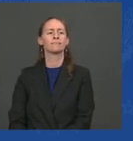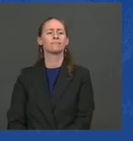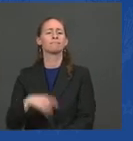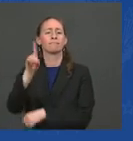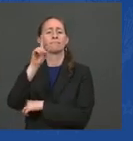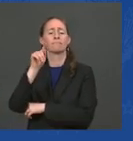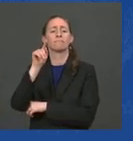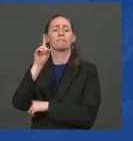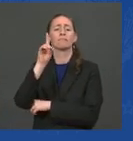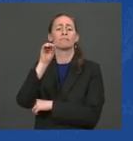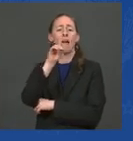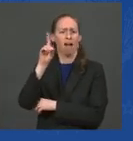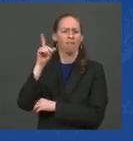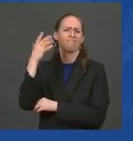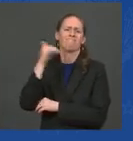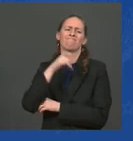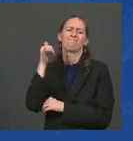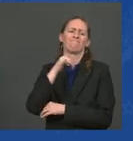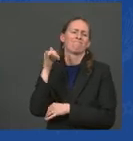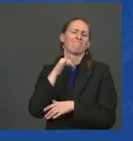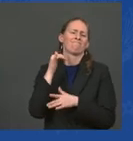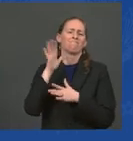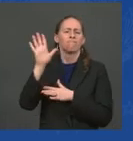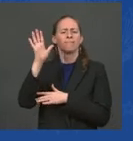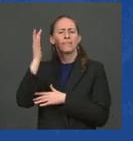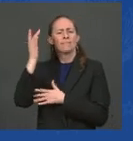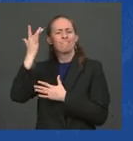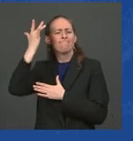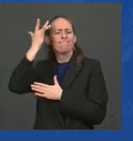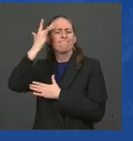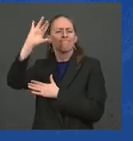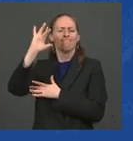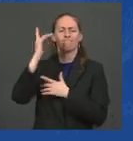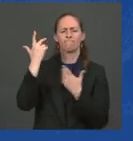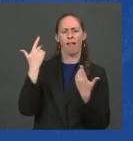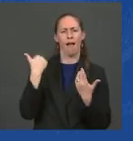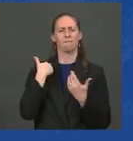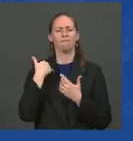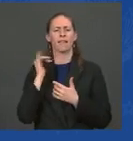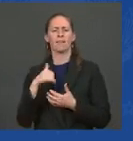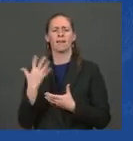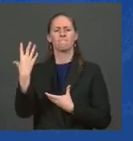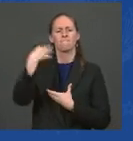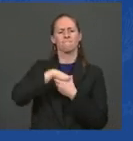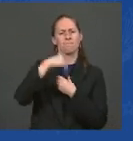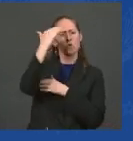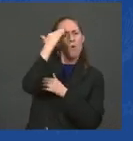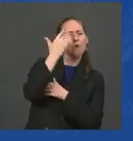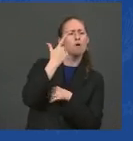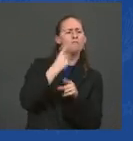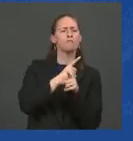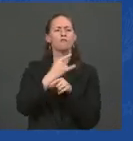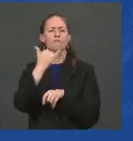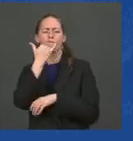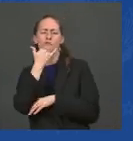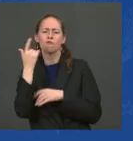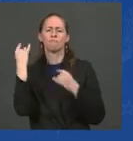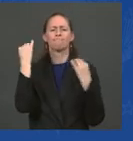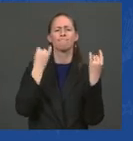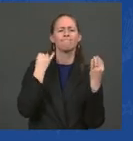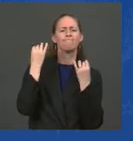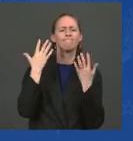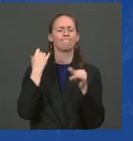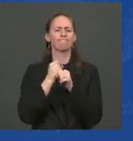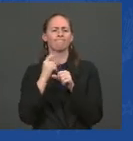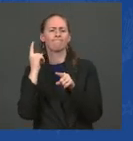passion and his resolute sense of right and wrong to making the Nuremberg War Crimes Tribunal a testament to justice. And